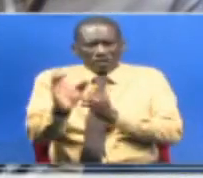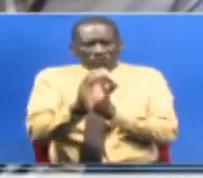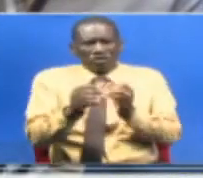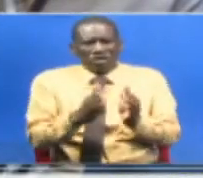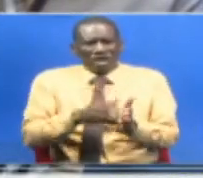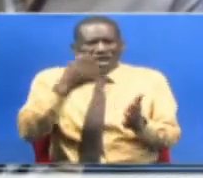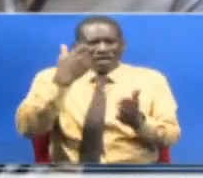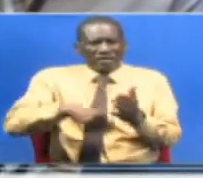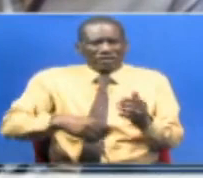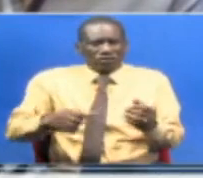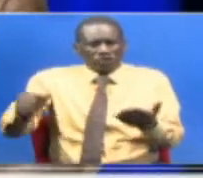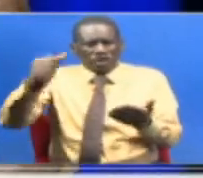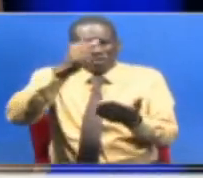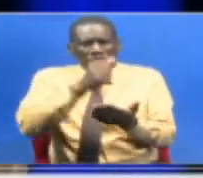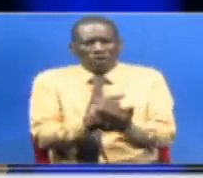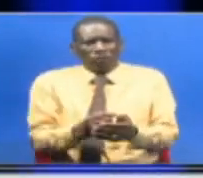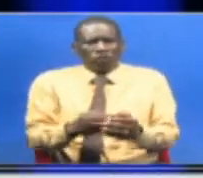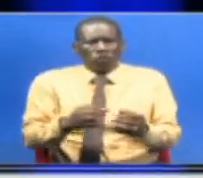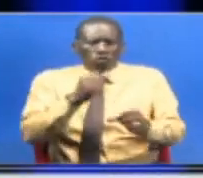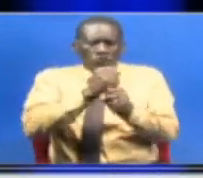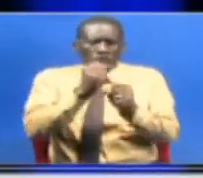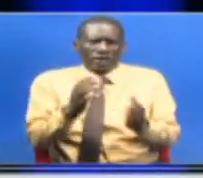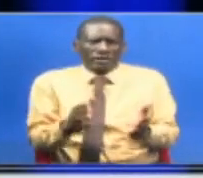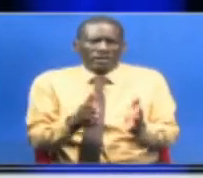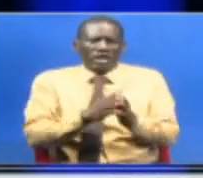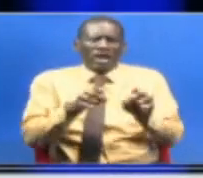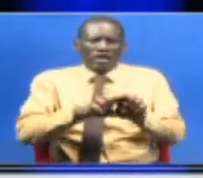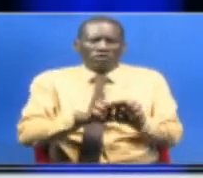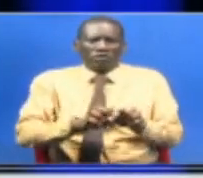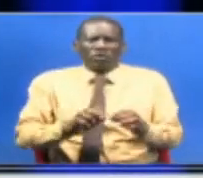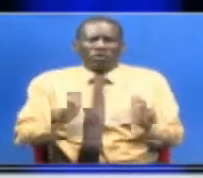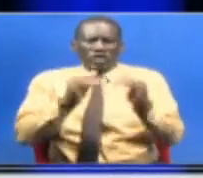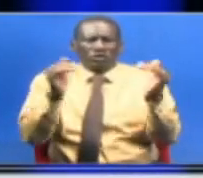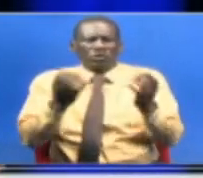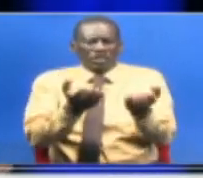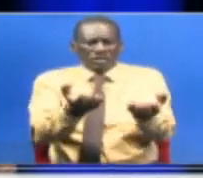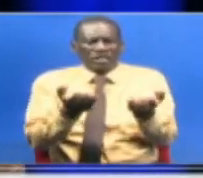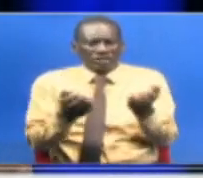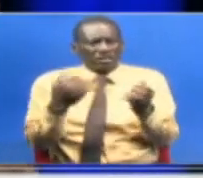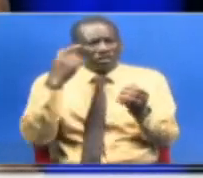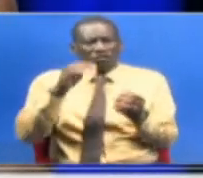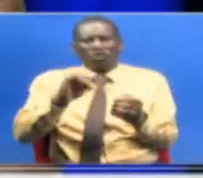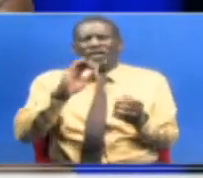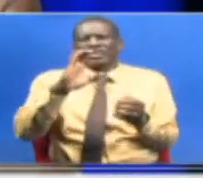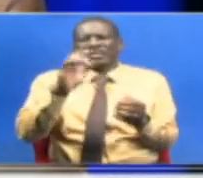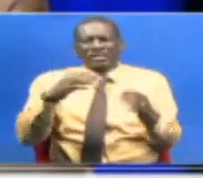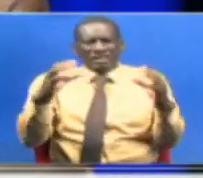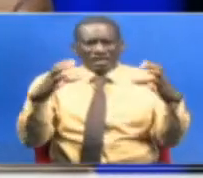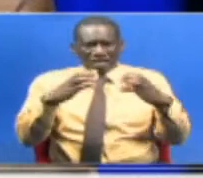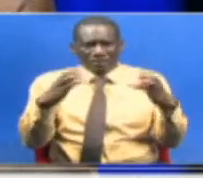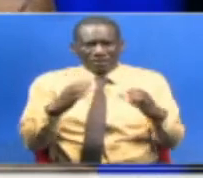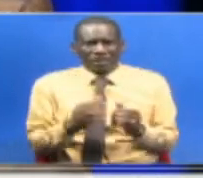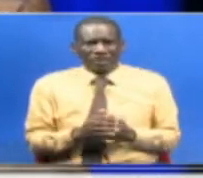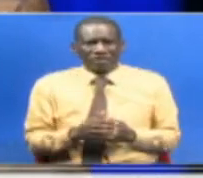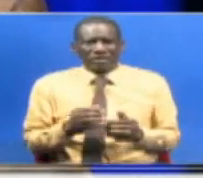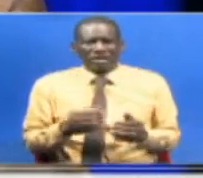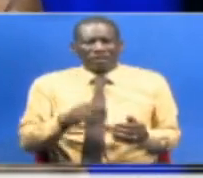for employees of startups, as well as domestic equity requirements for ICT companies, have been